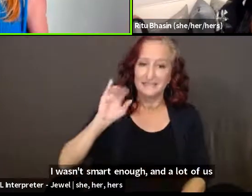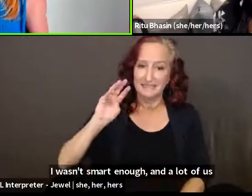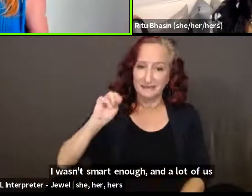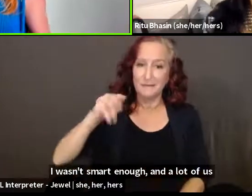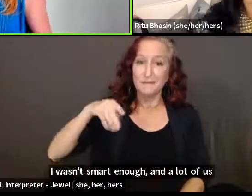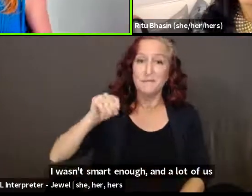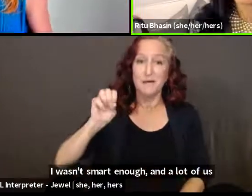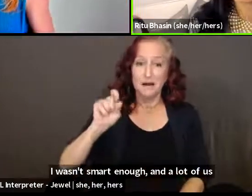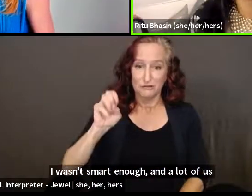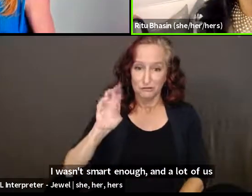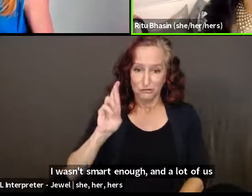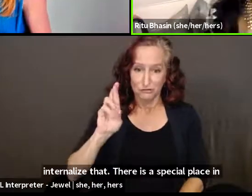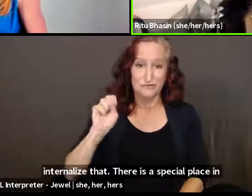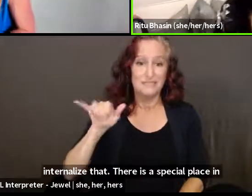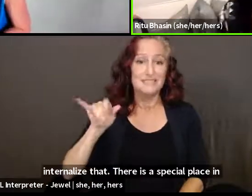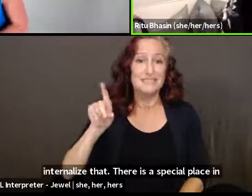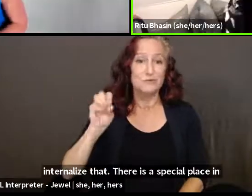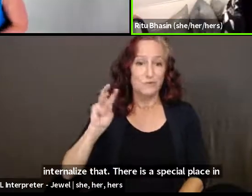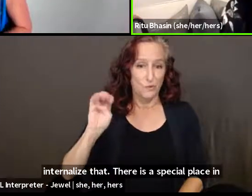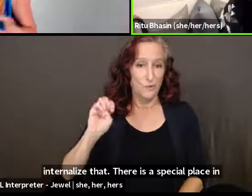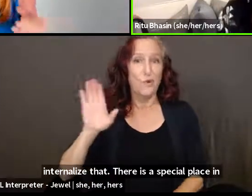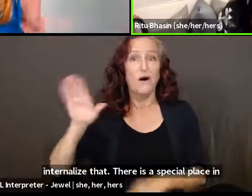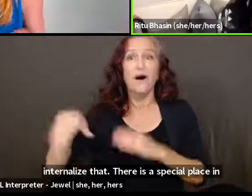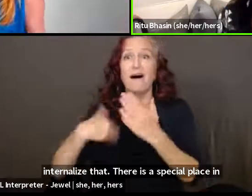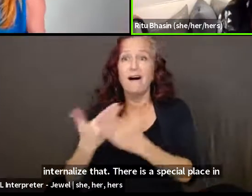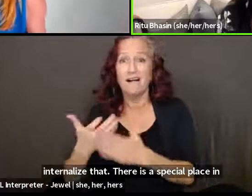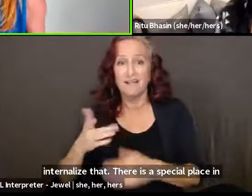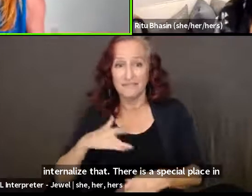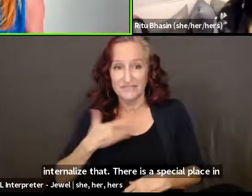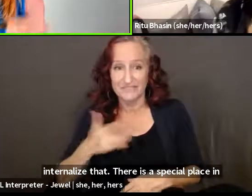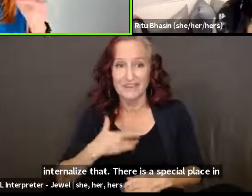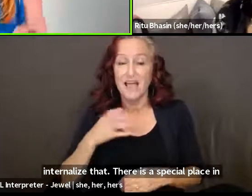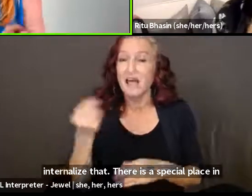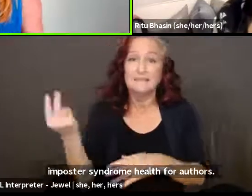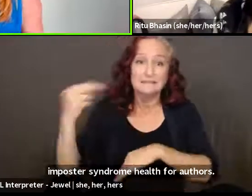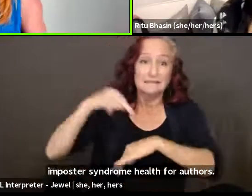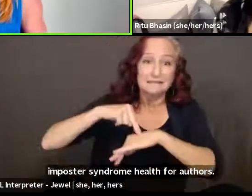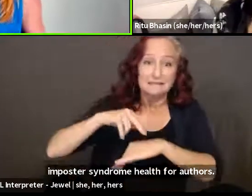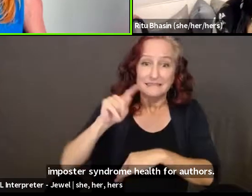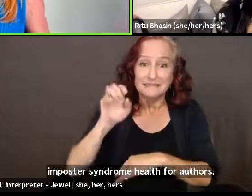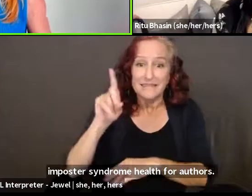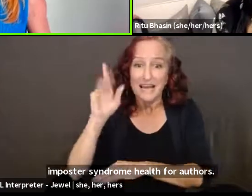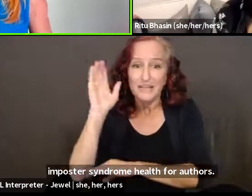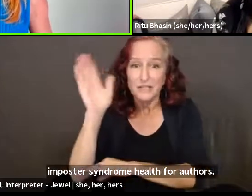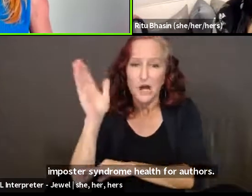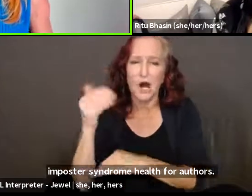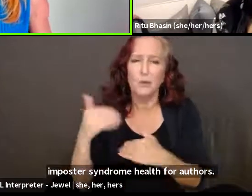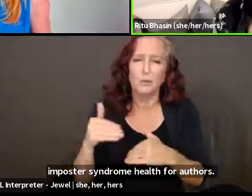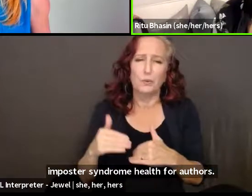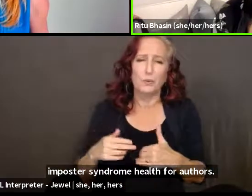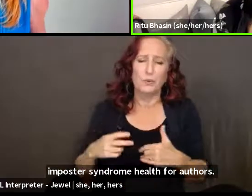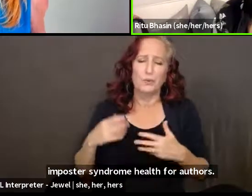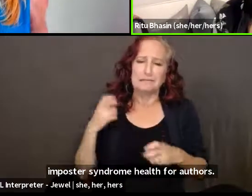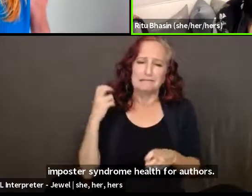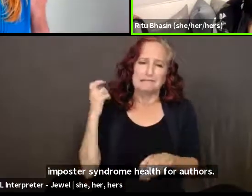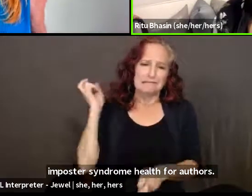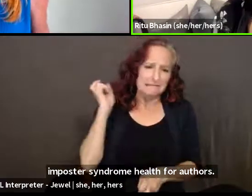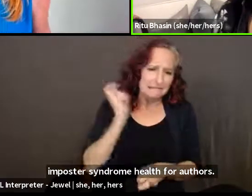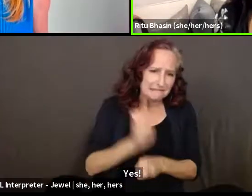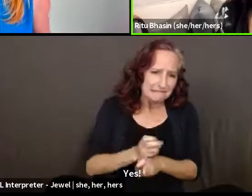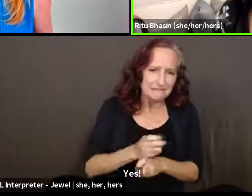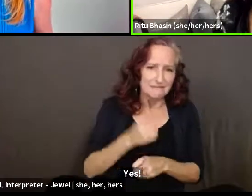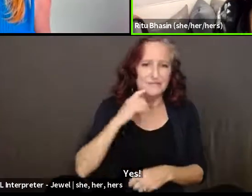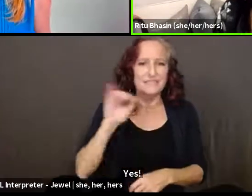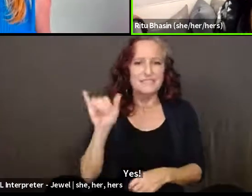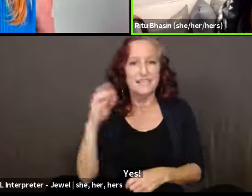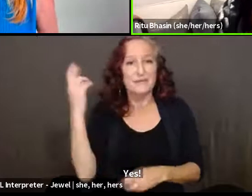for others, and TED speakers. I will say that was a really hard thing too, for the same reason. And Jill,